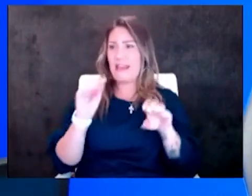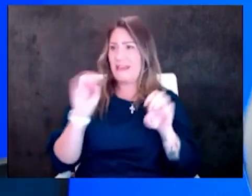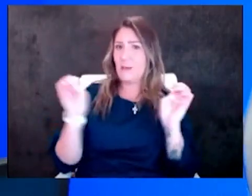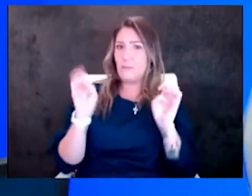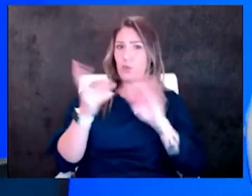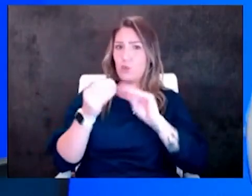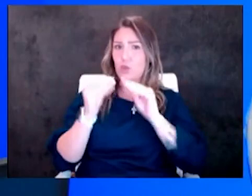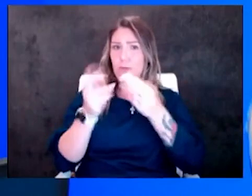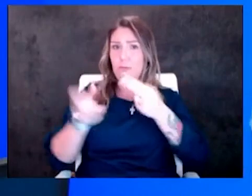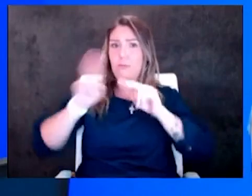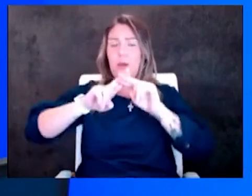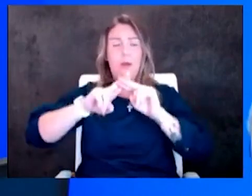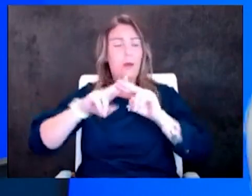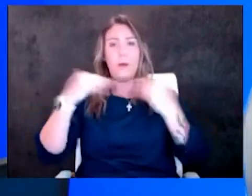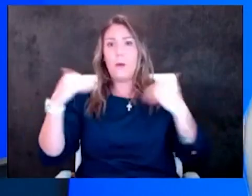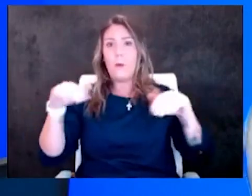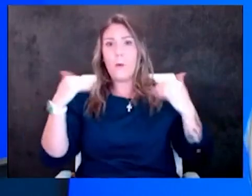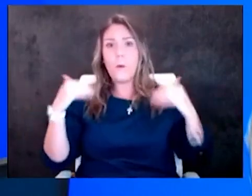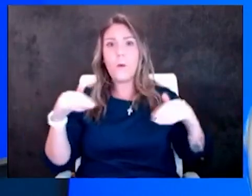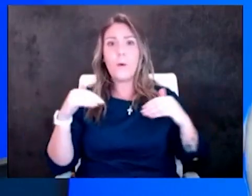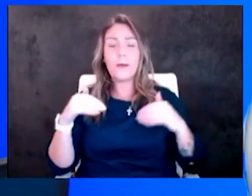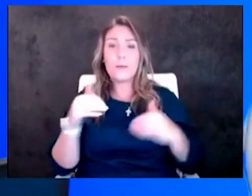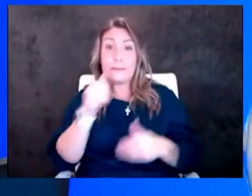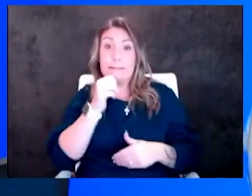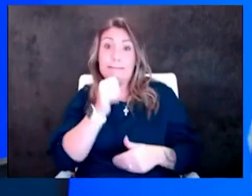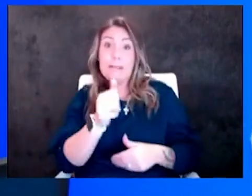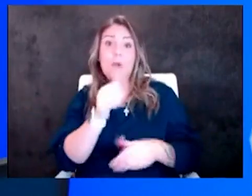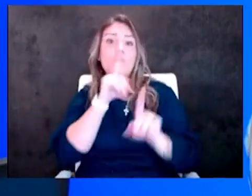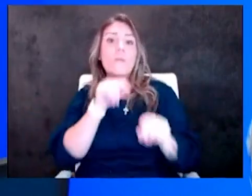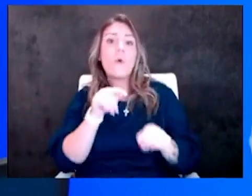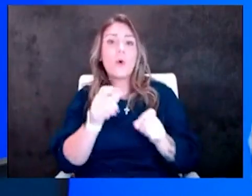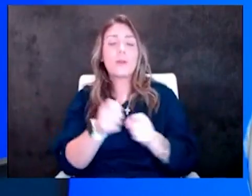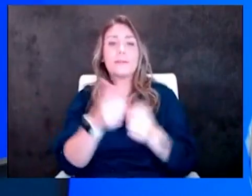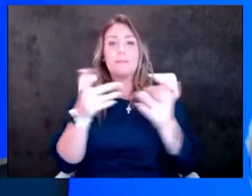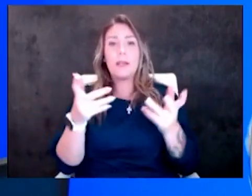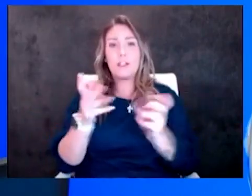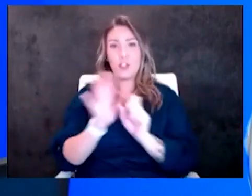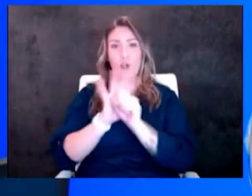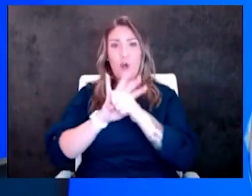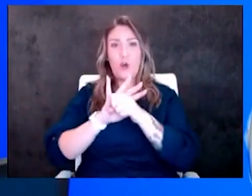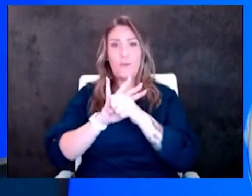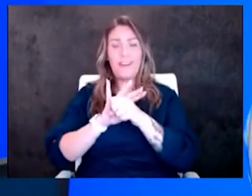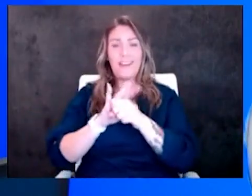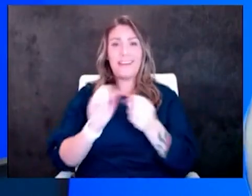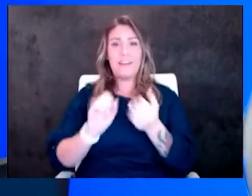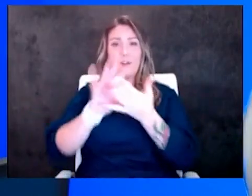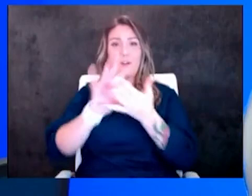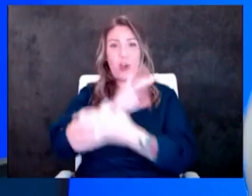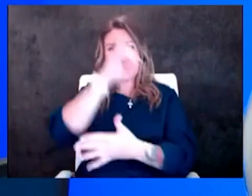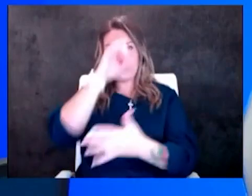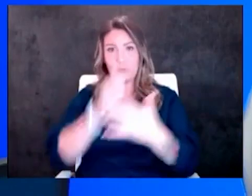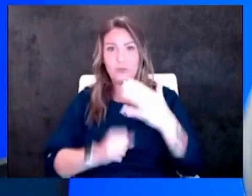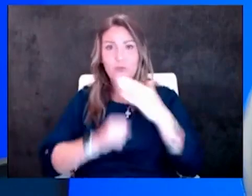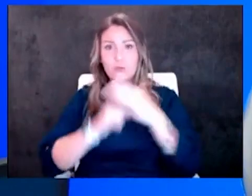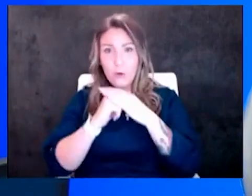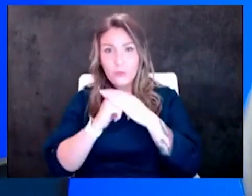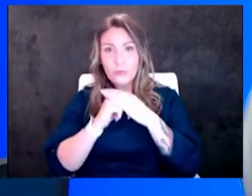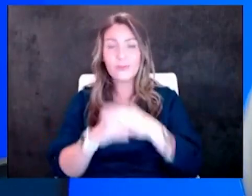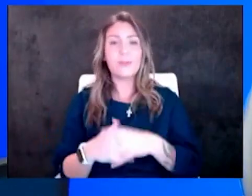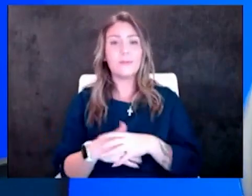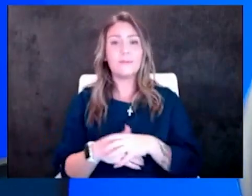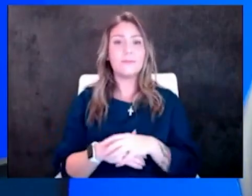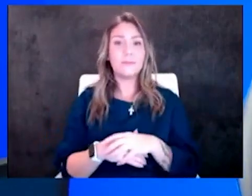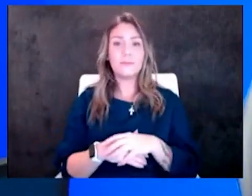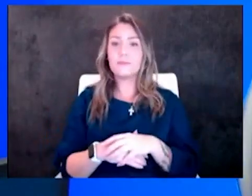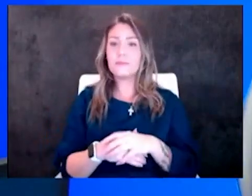way because underreported, in my opinion, is that COVID causes strokes. This is a